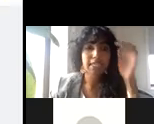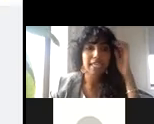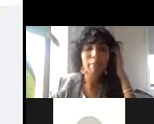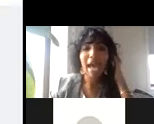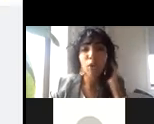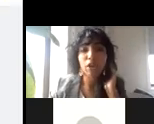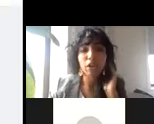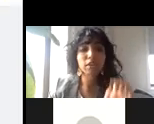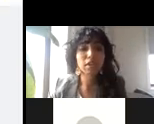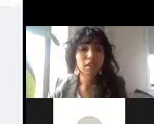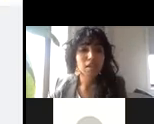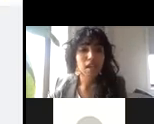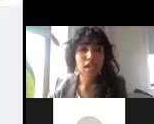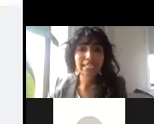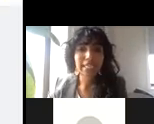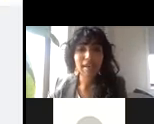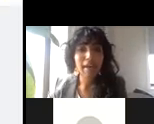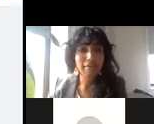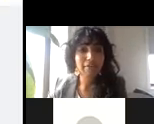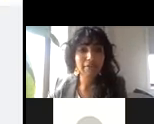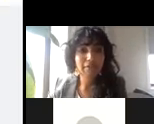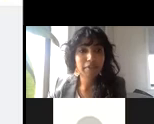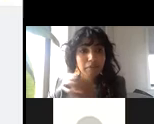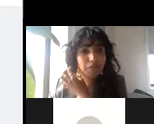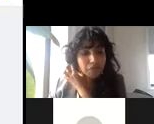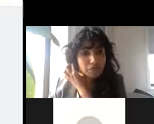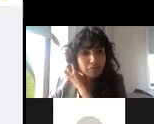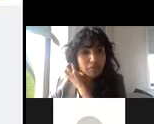I see empowered. I see love.